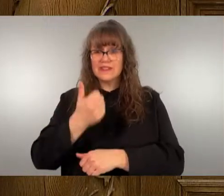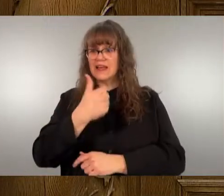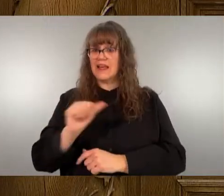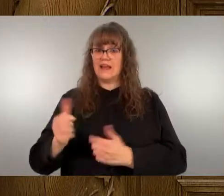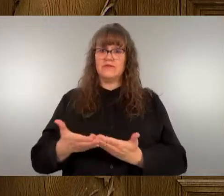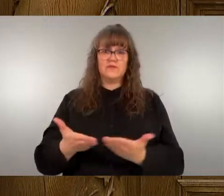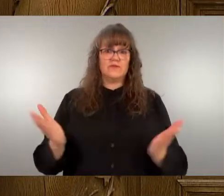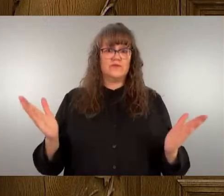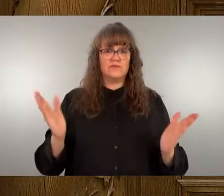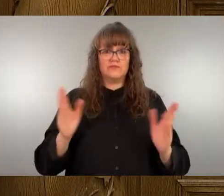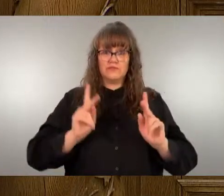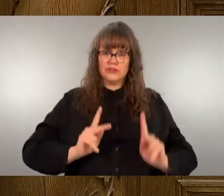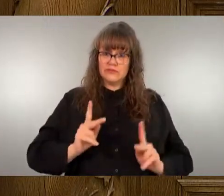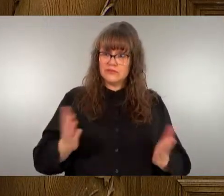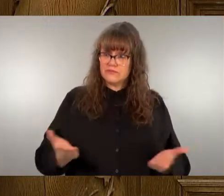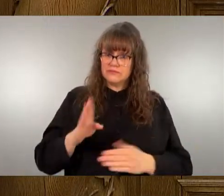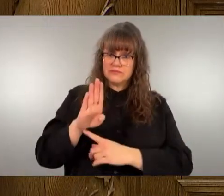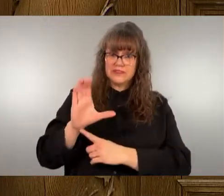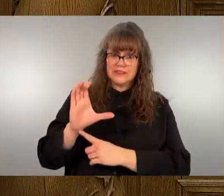share your grief.